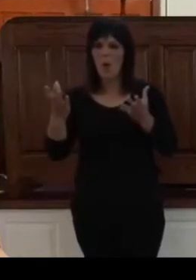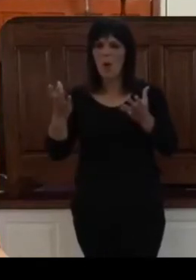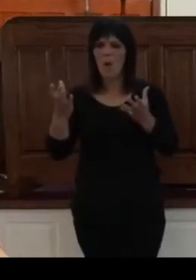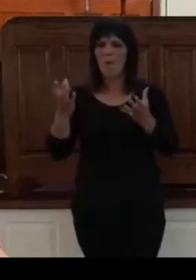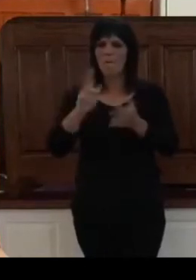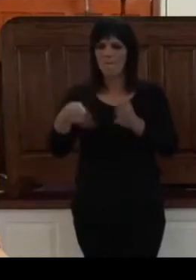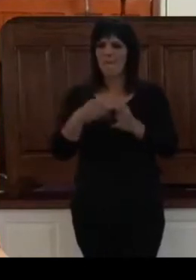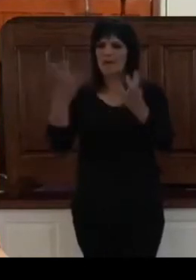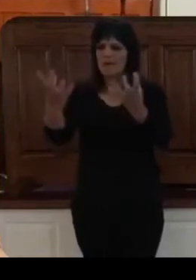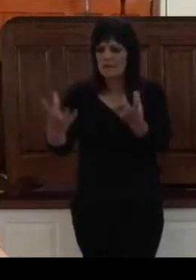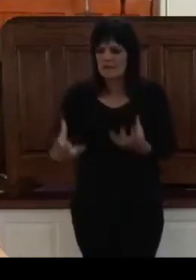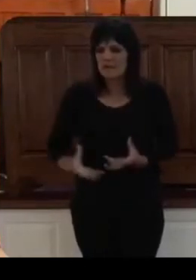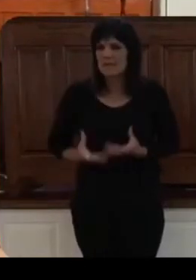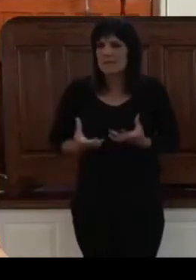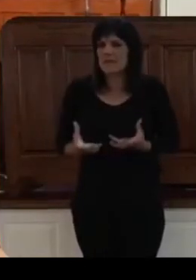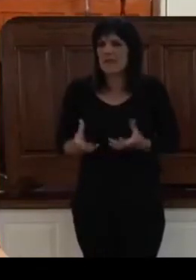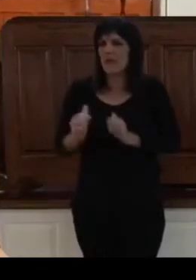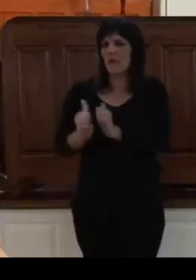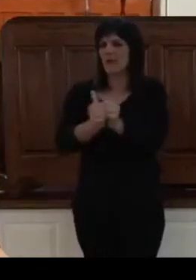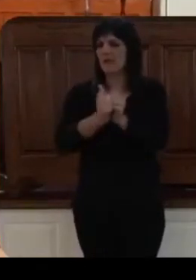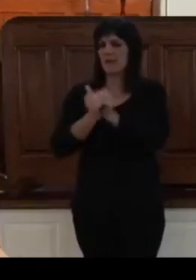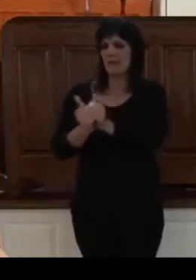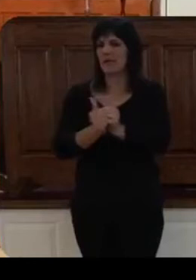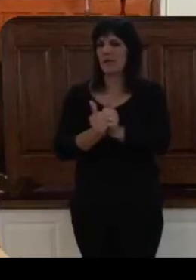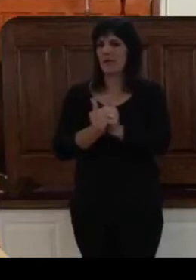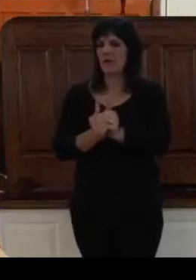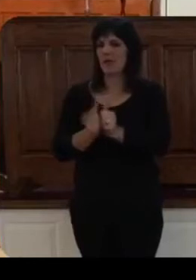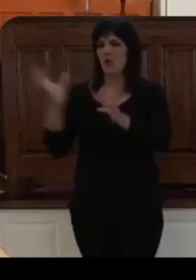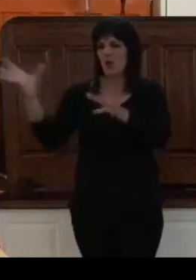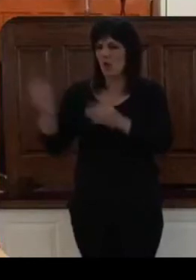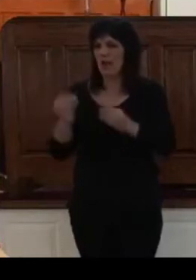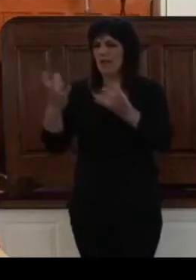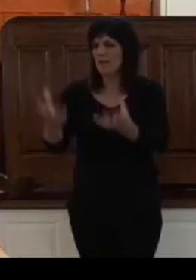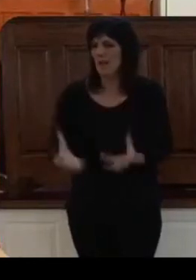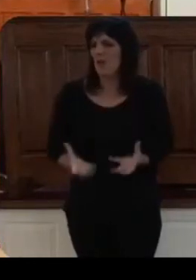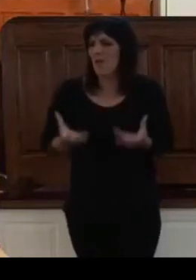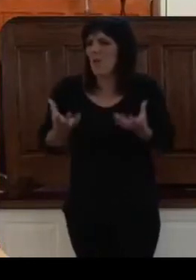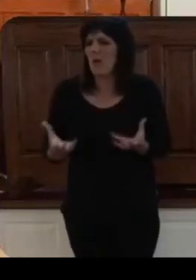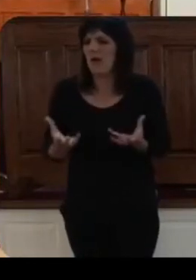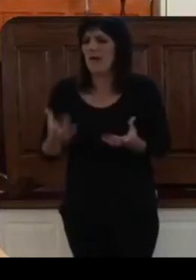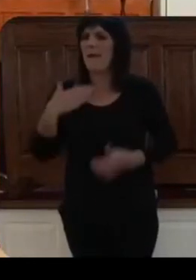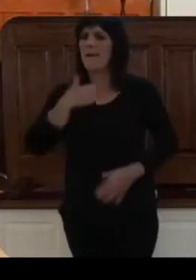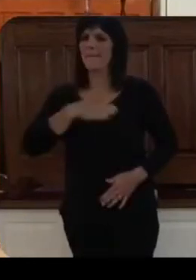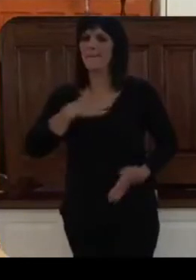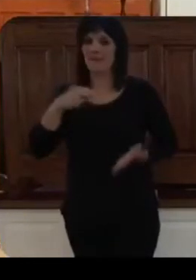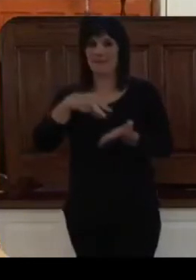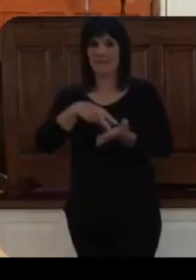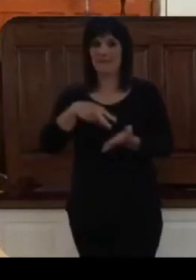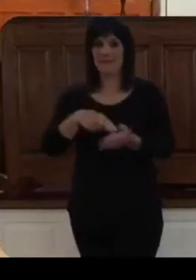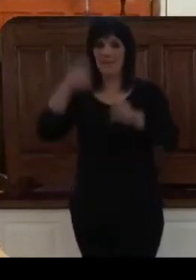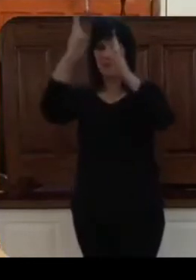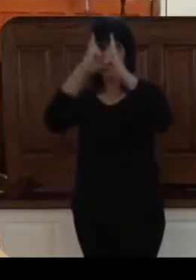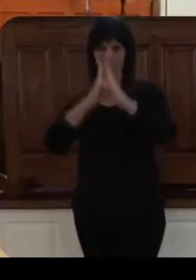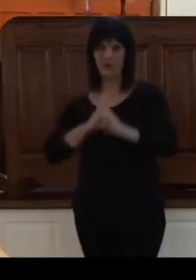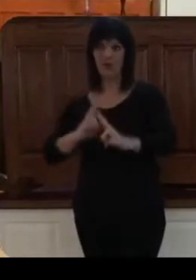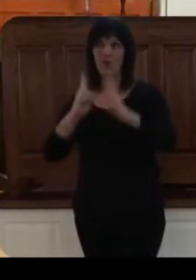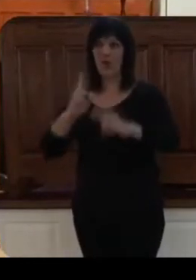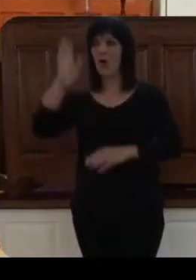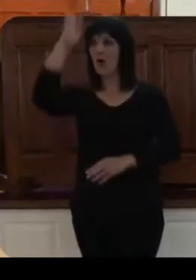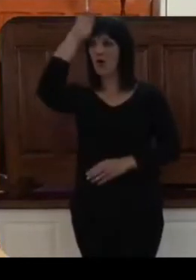together. Let's see if we can grasp some of his passion. Won't you stand with me, please, as we read and honor the reading of God's